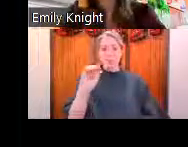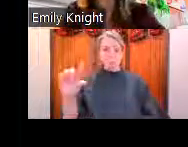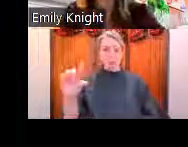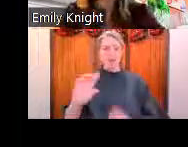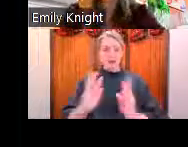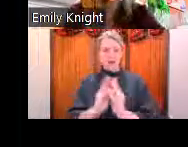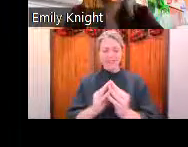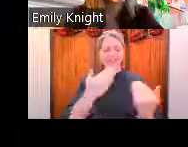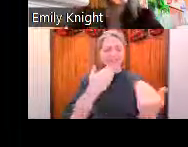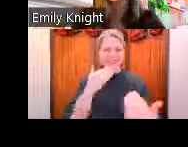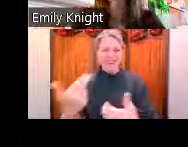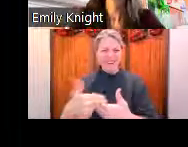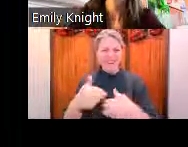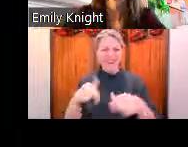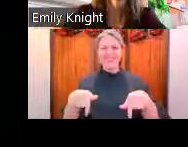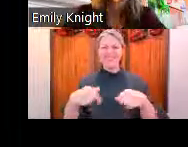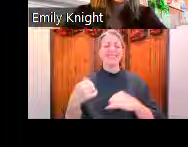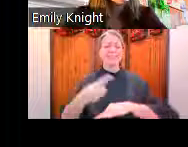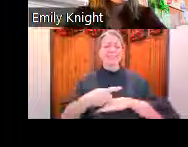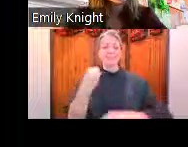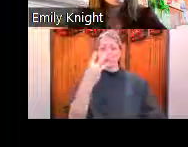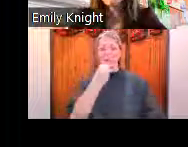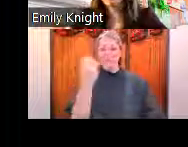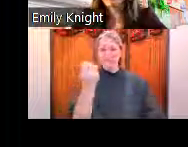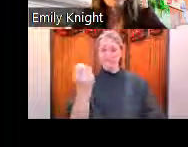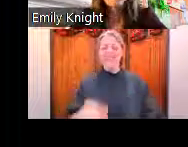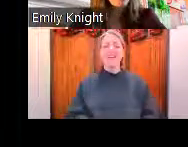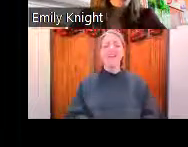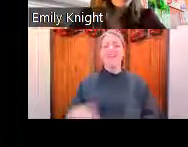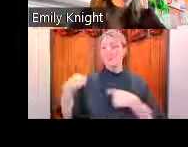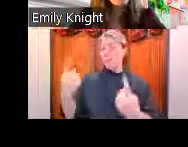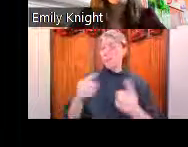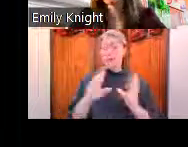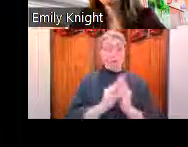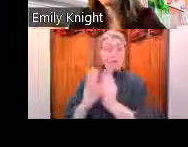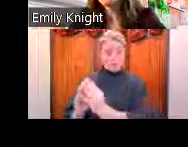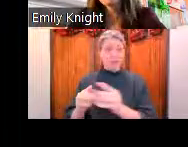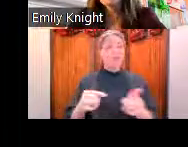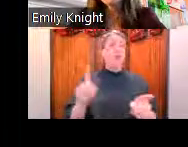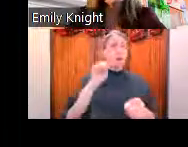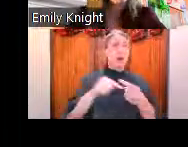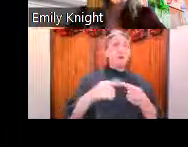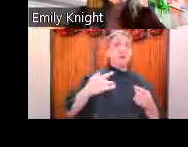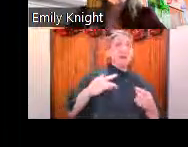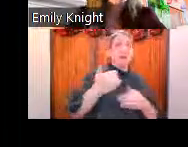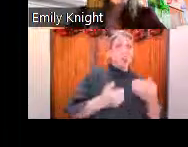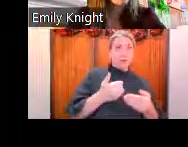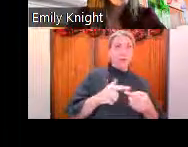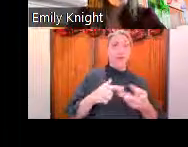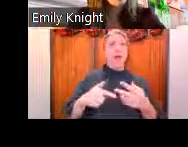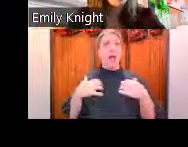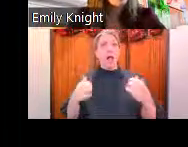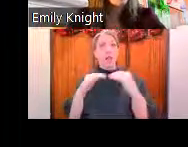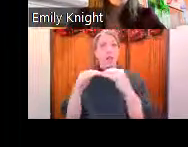joining us on this beautiful Saturday. So far this conference, we've heard about sensory processing and health equity and